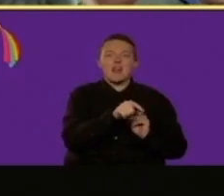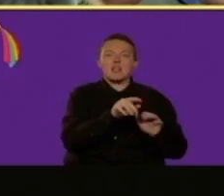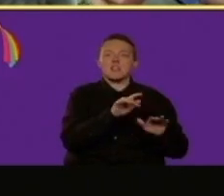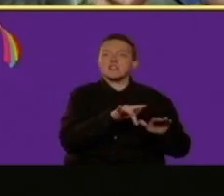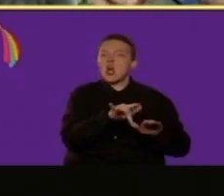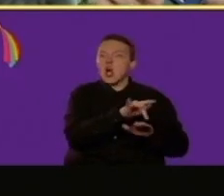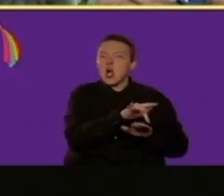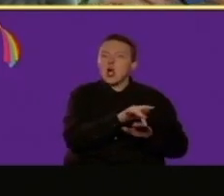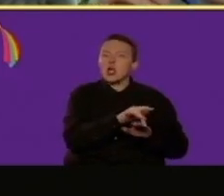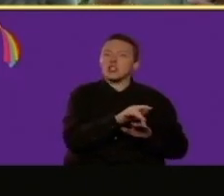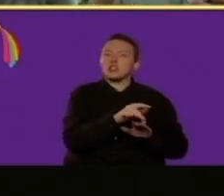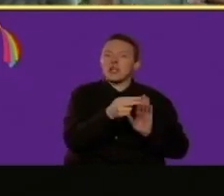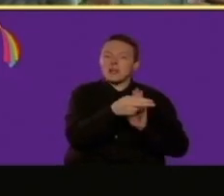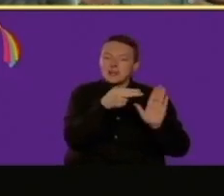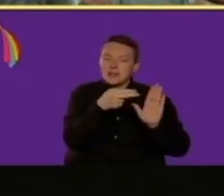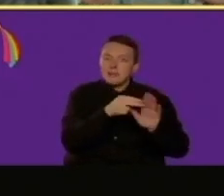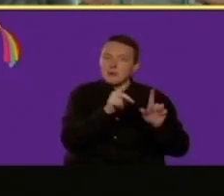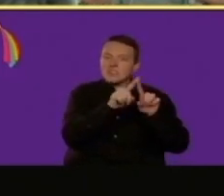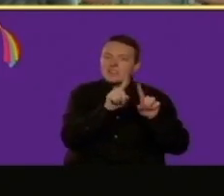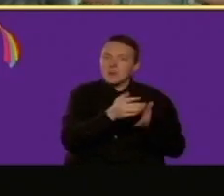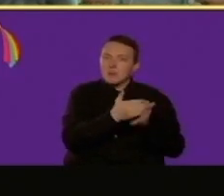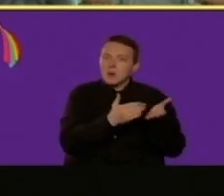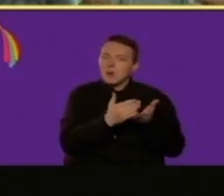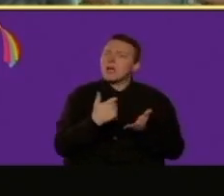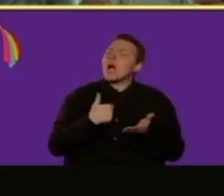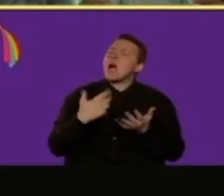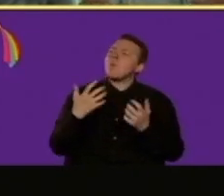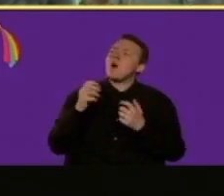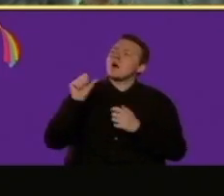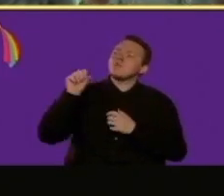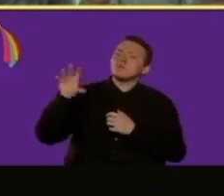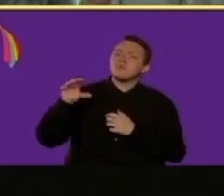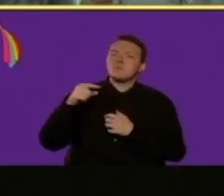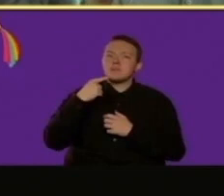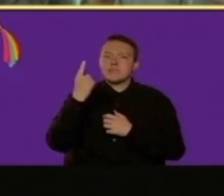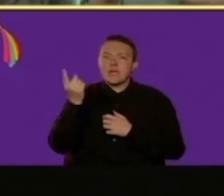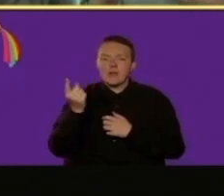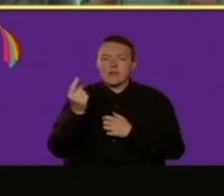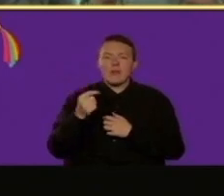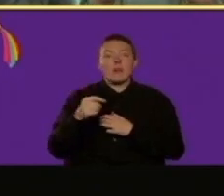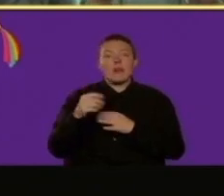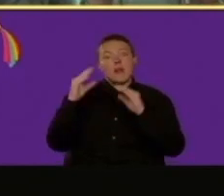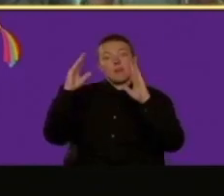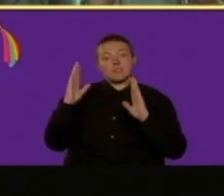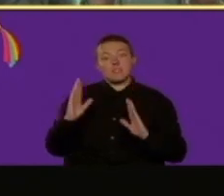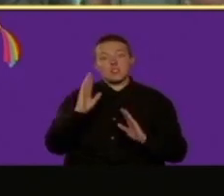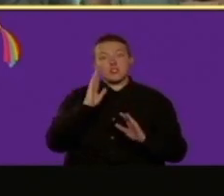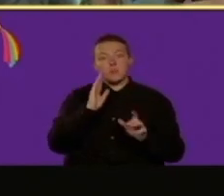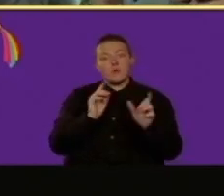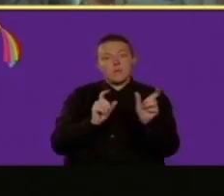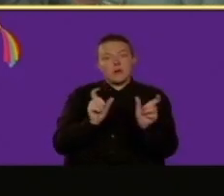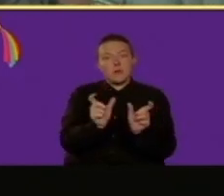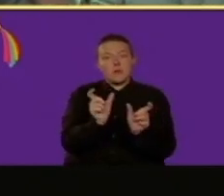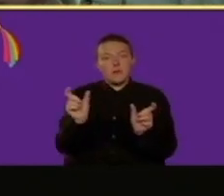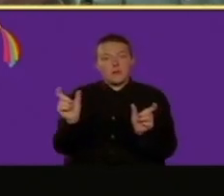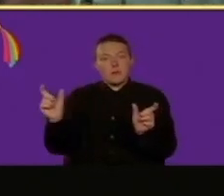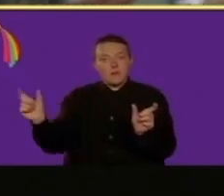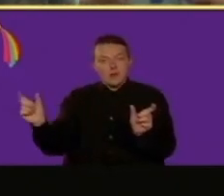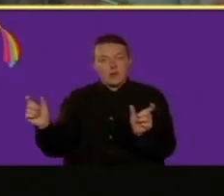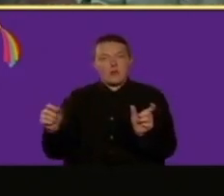they were able to use Scratch Junior with no problems after doing it